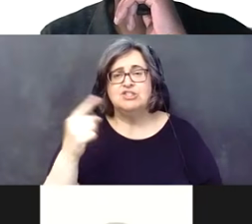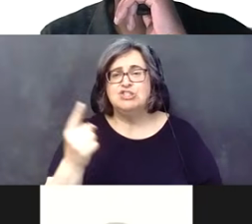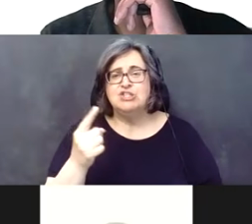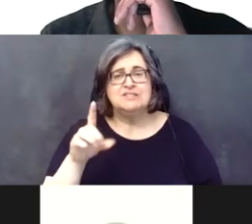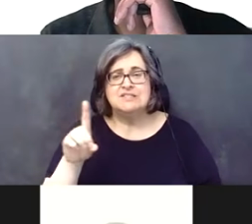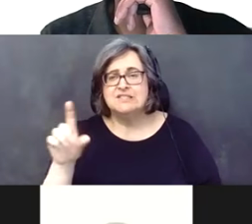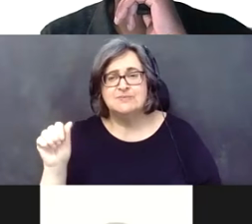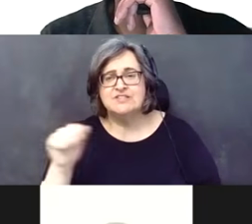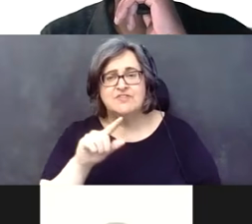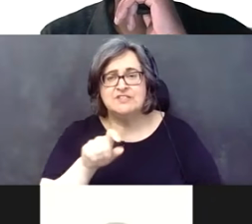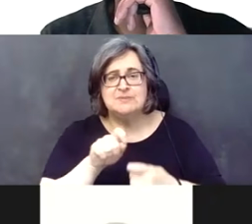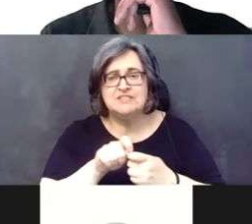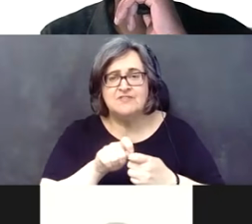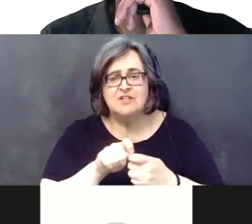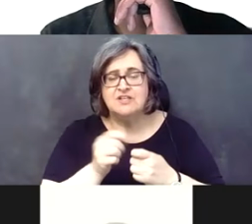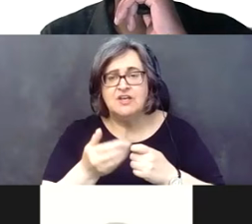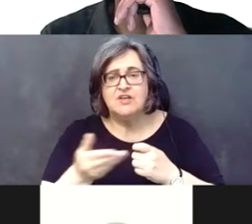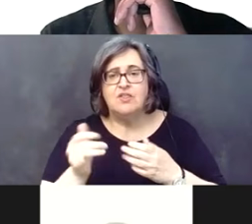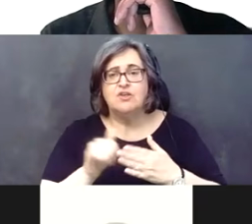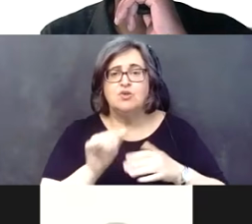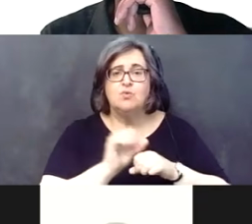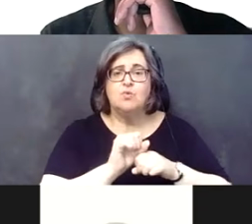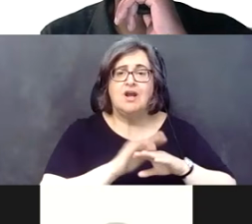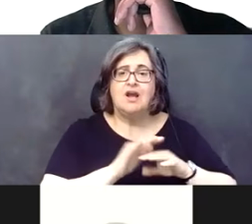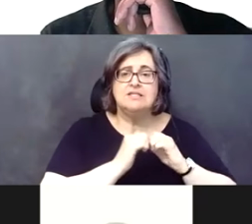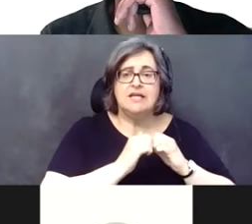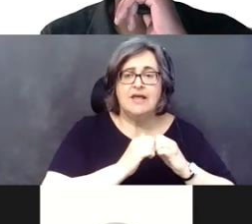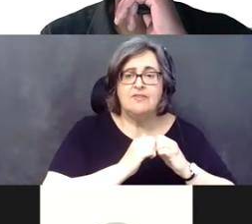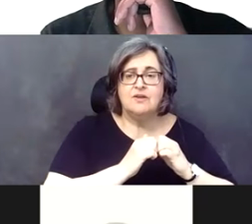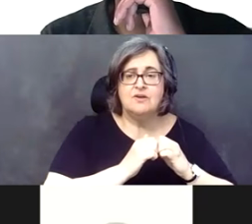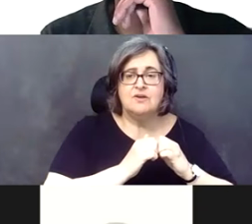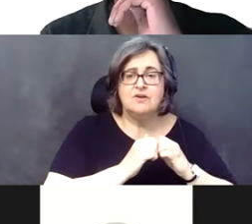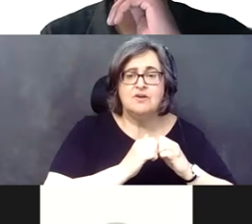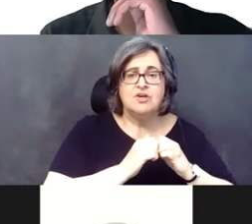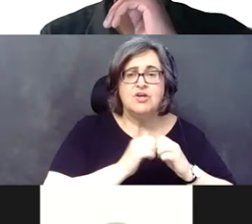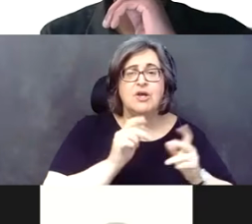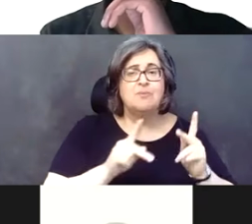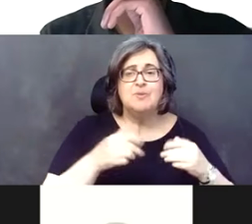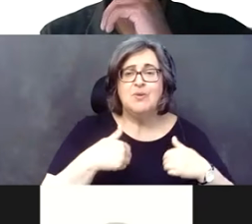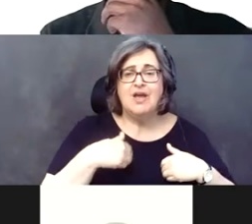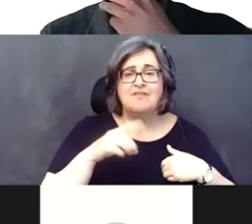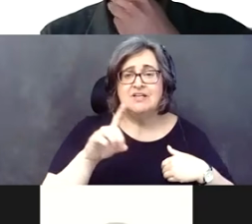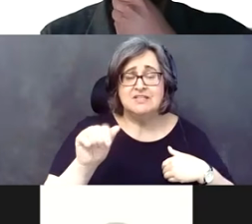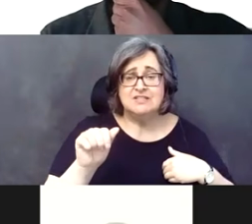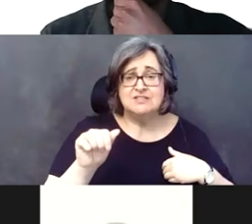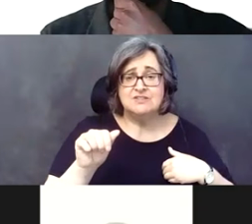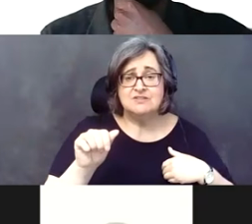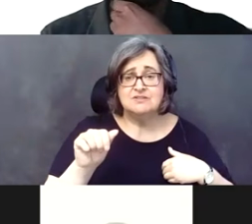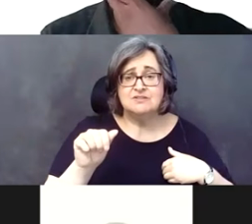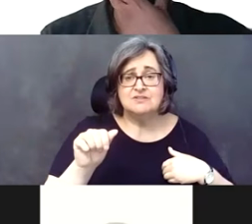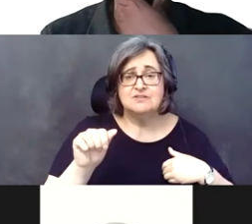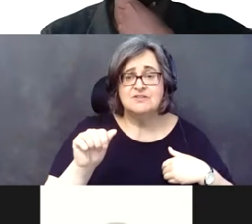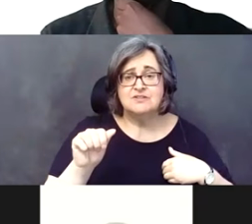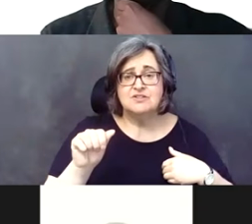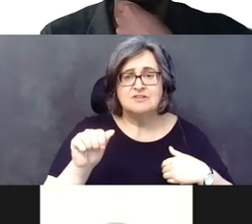disability specific things you work on together, because people with disabilities are